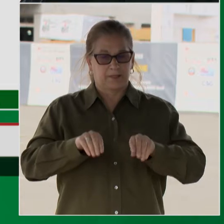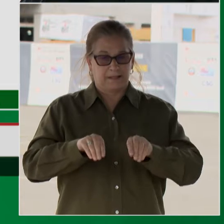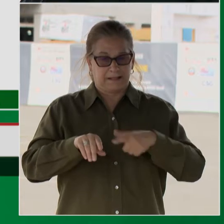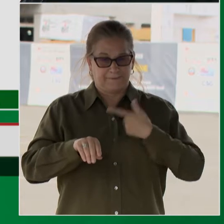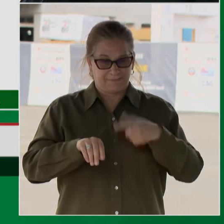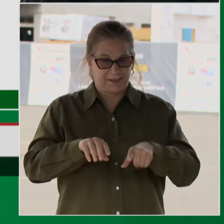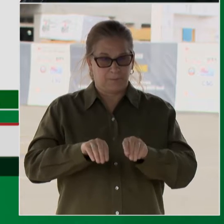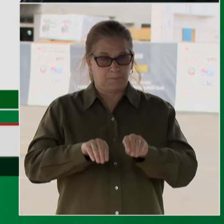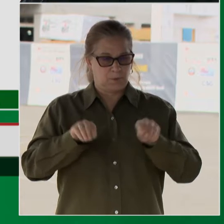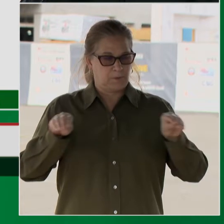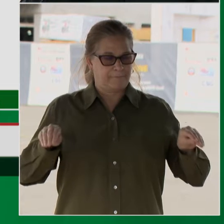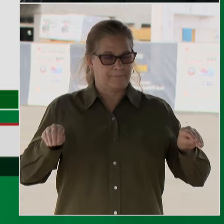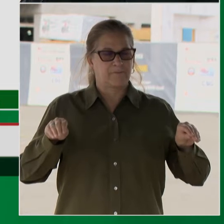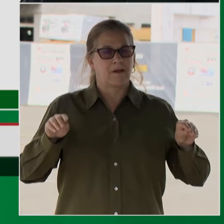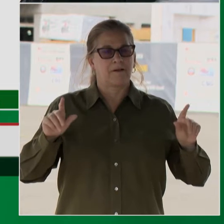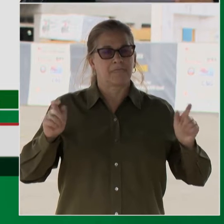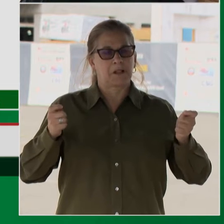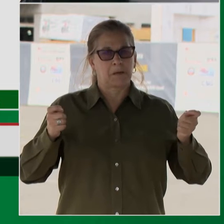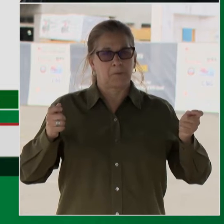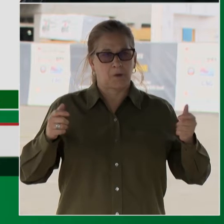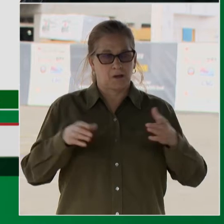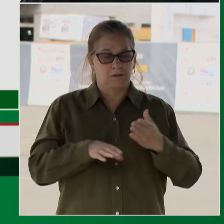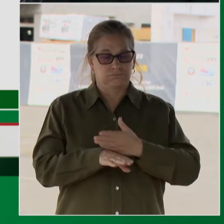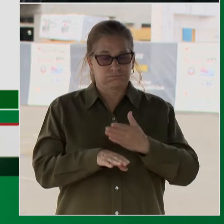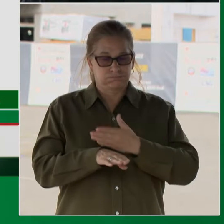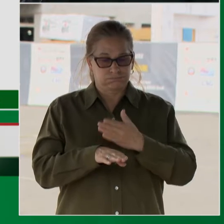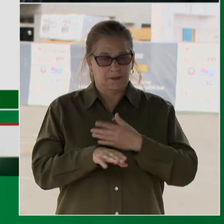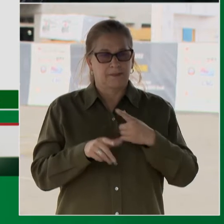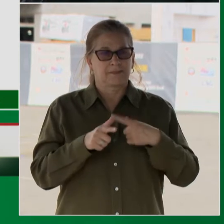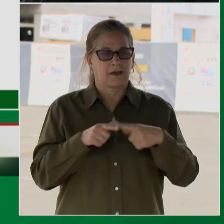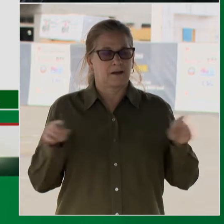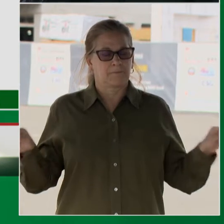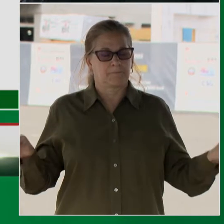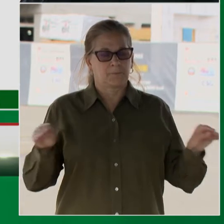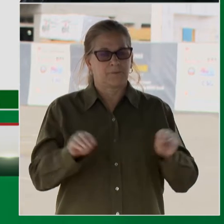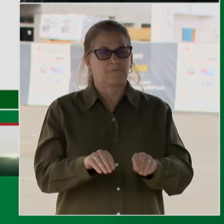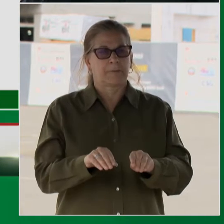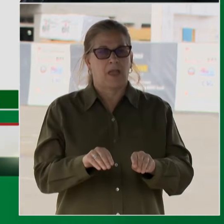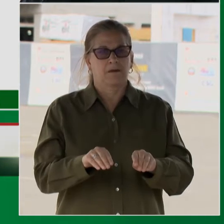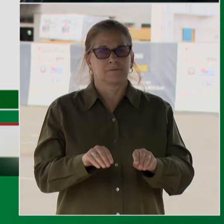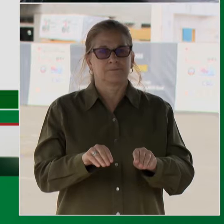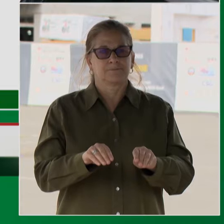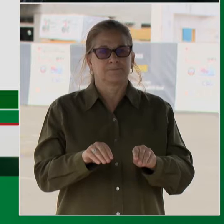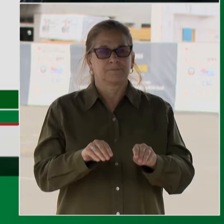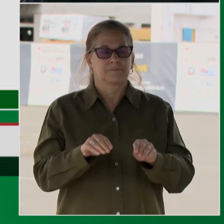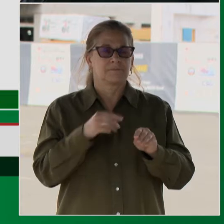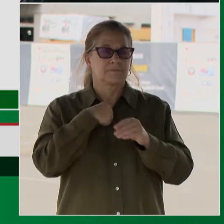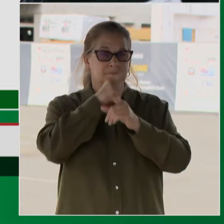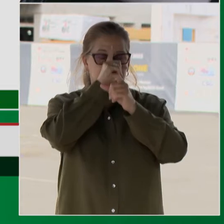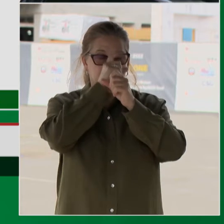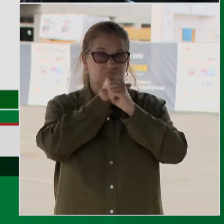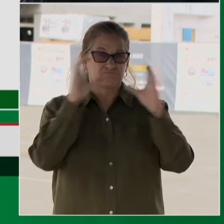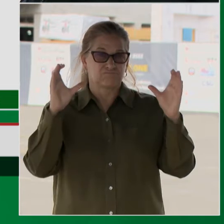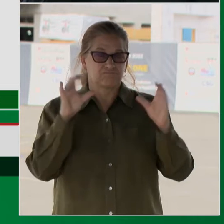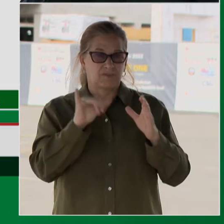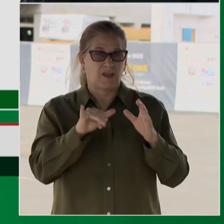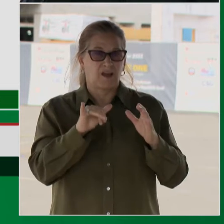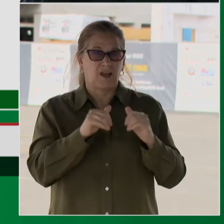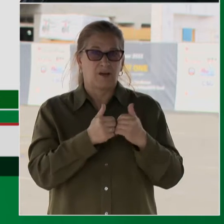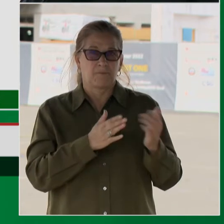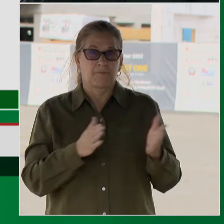Morton 2 or 3 communities. Those were built in previous years. And so the intention of Bruce Monroe was to be able to